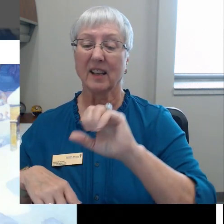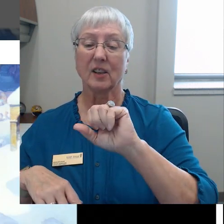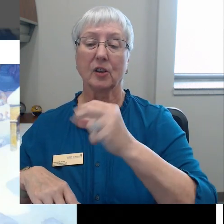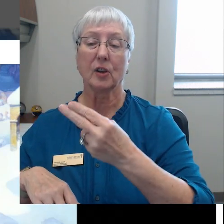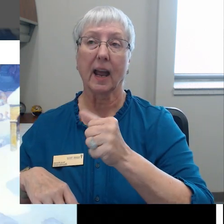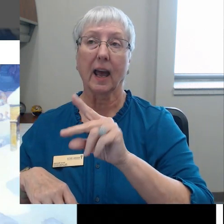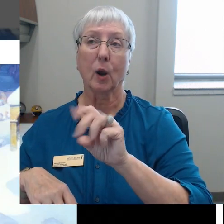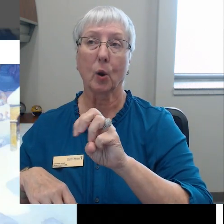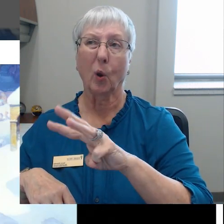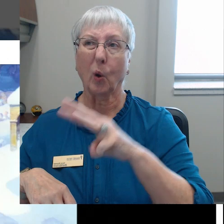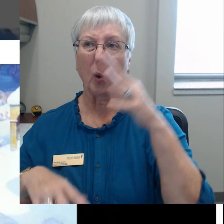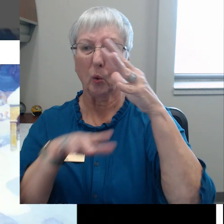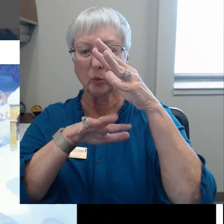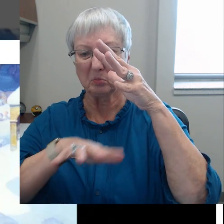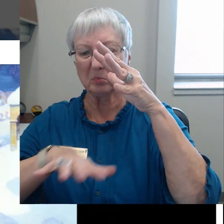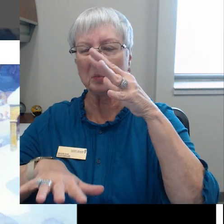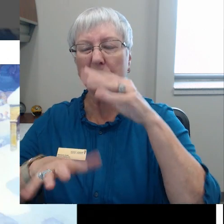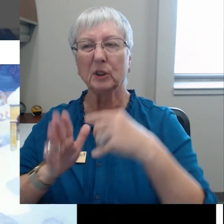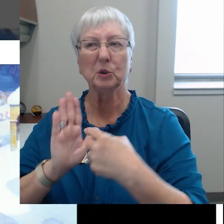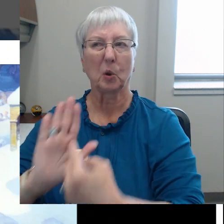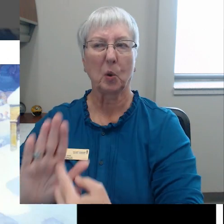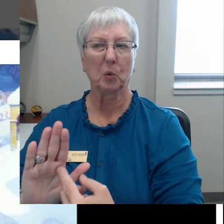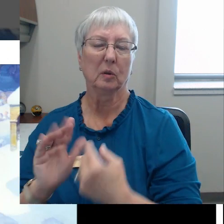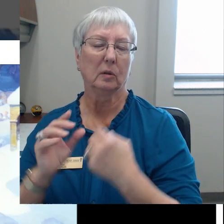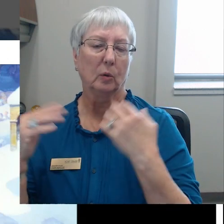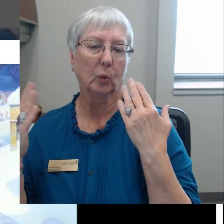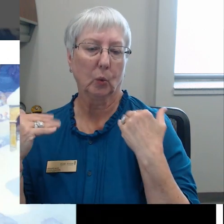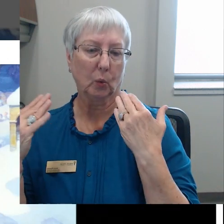of the snow support the use of temperature to focus our